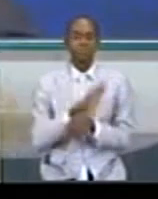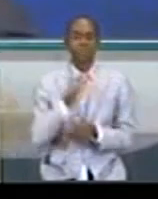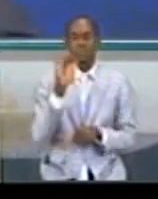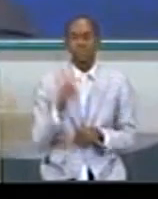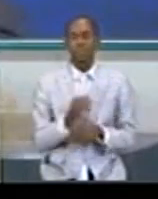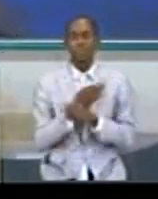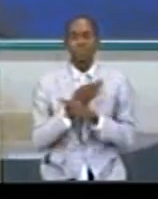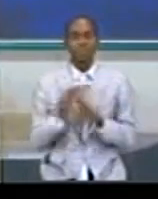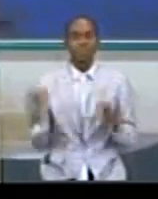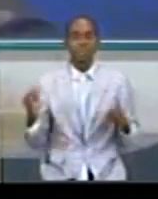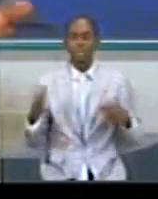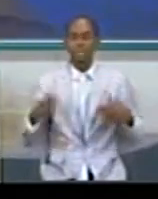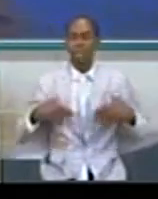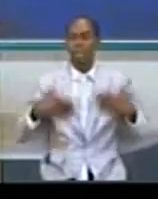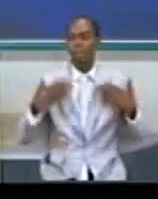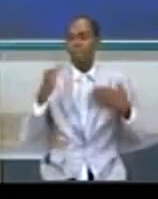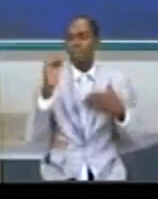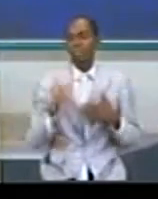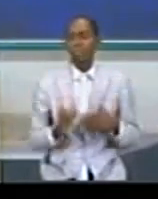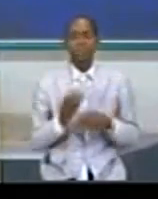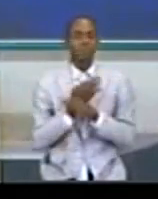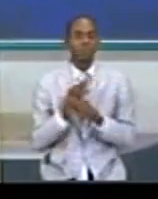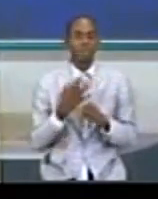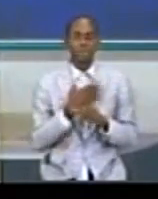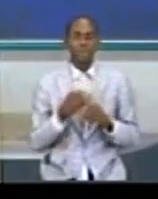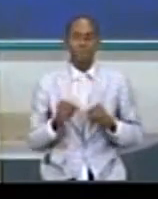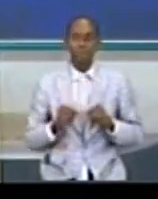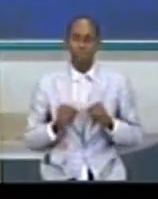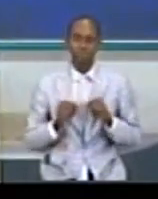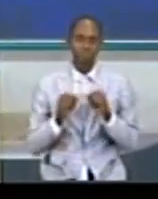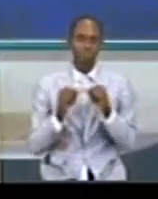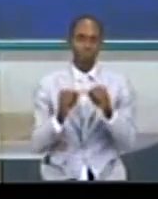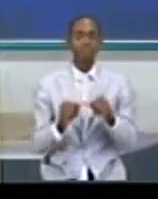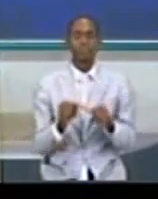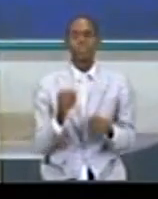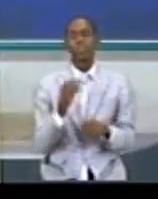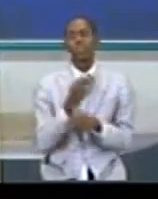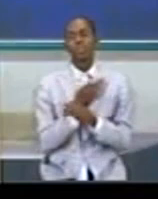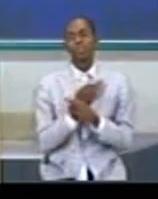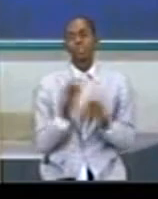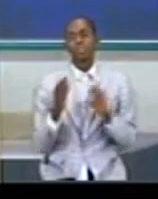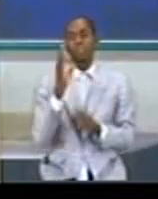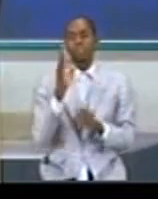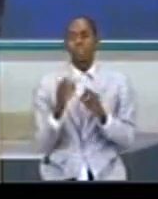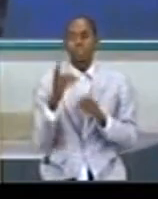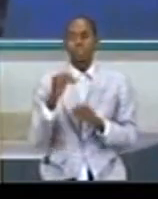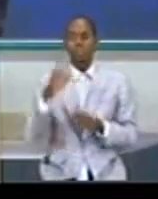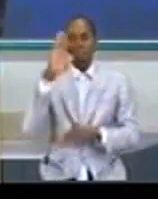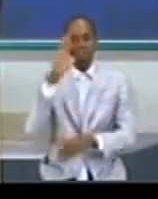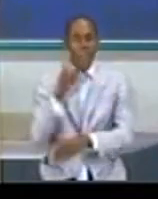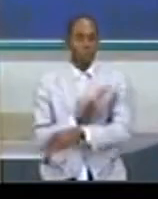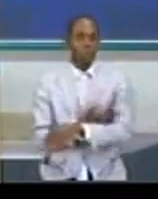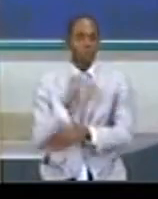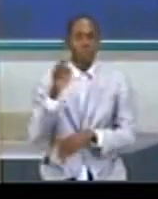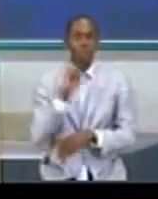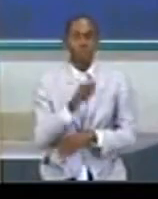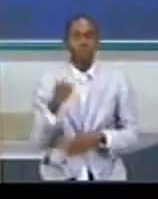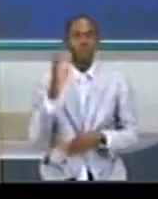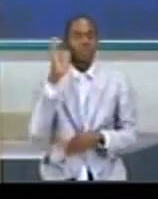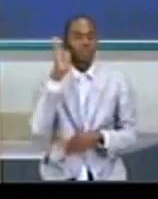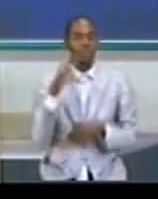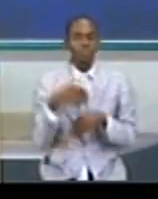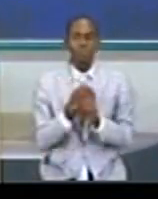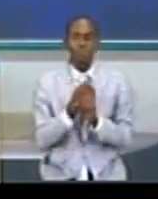free, and permanently free. If the Son, therefore, shall make you